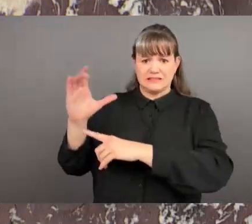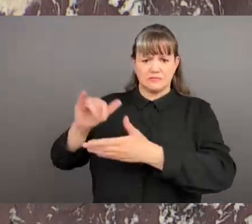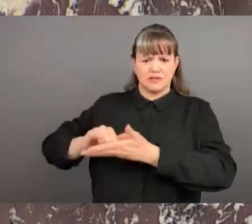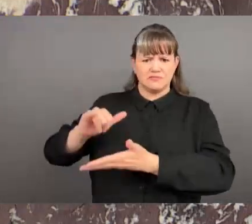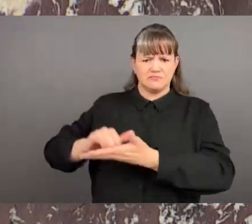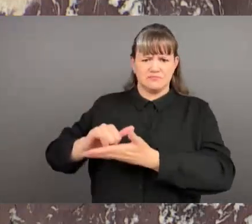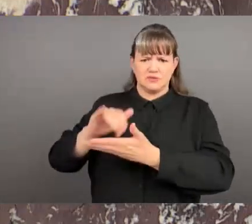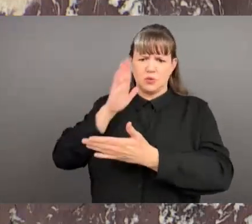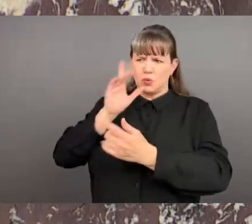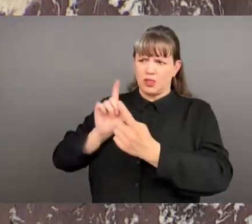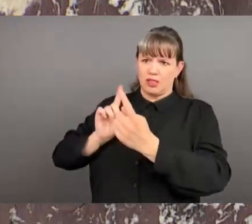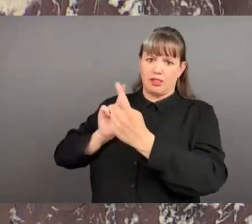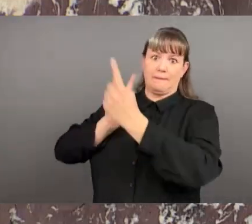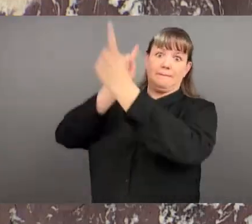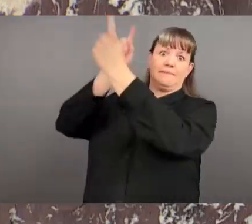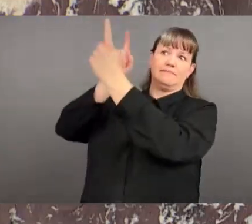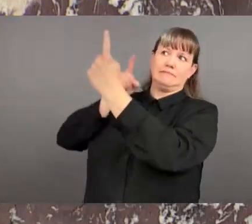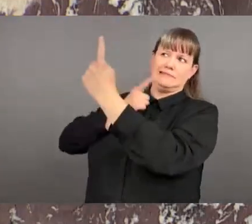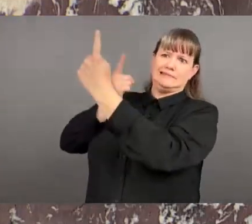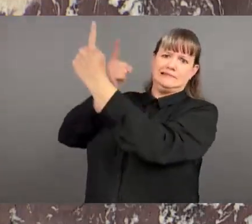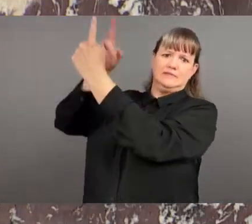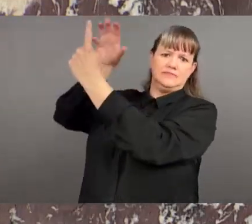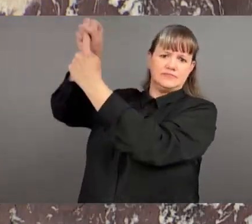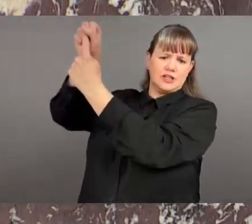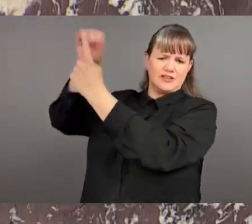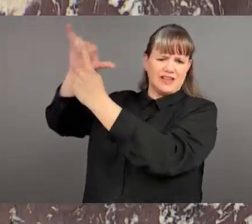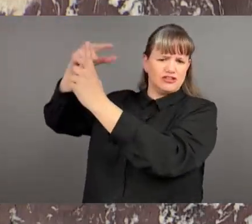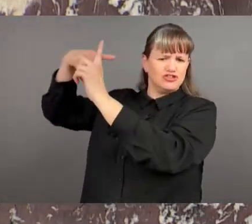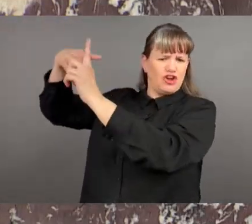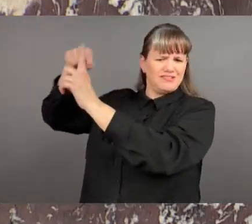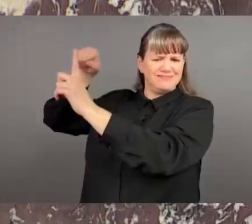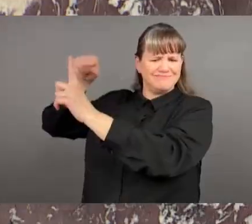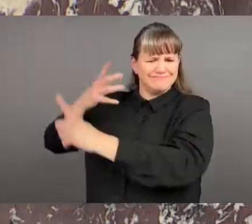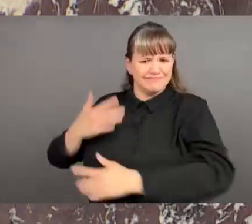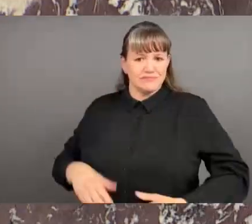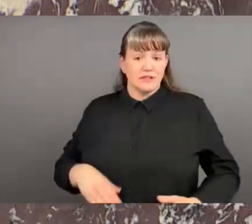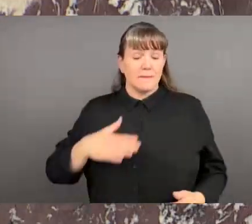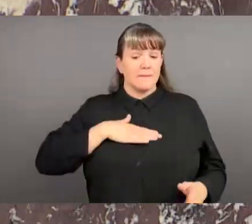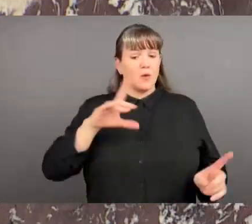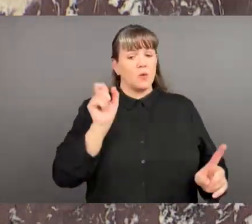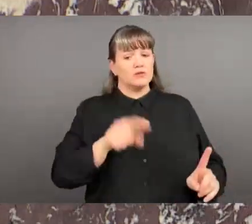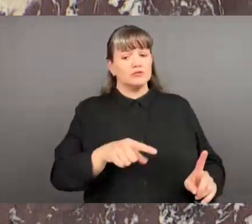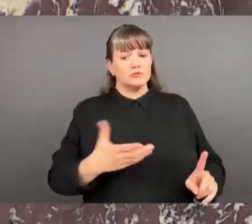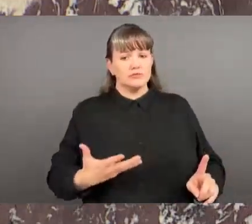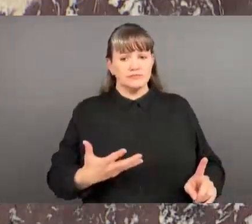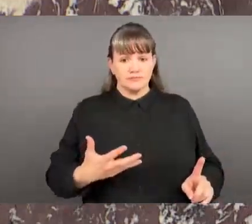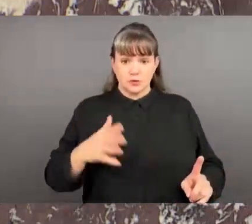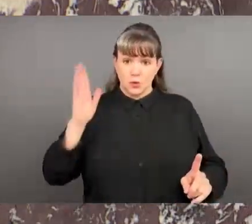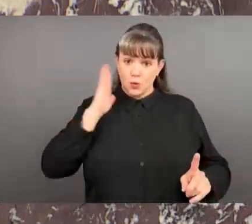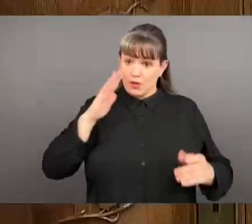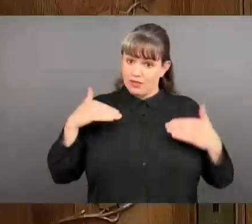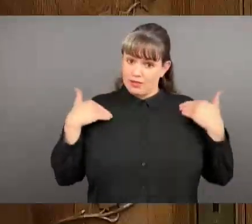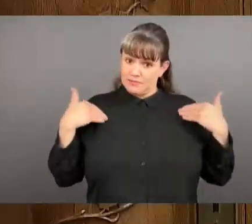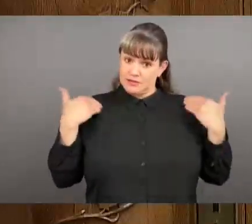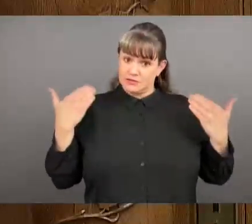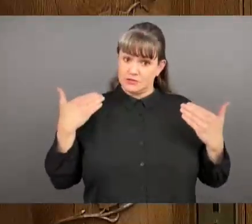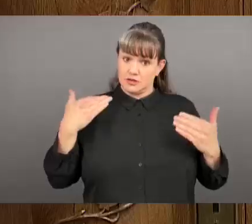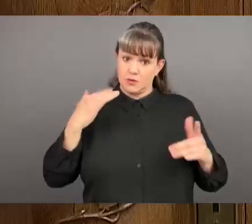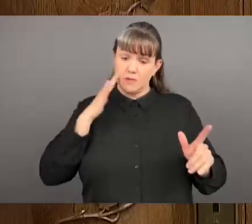my question is not about my bill. Will the minister publicly apologize if they cannot meet their own target?